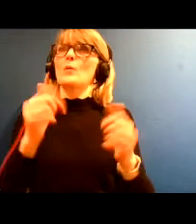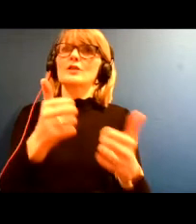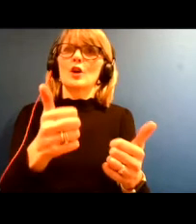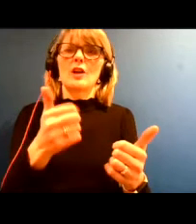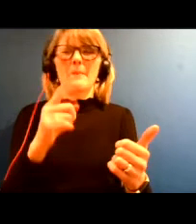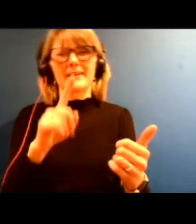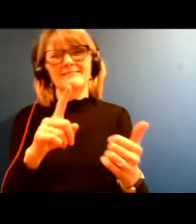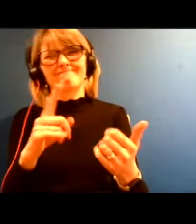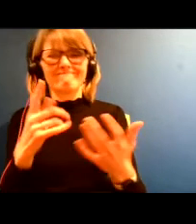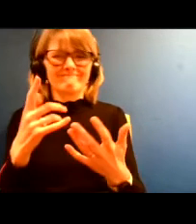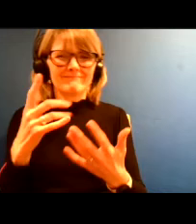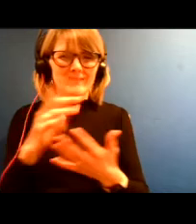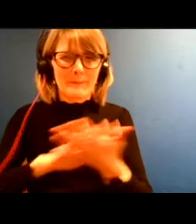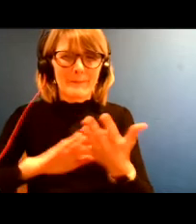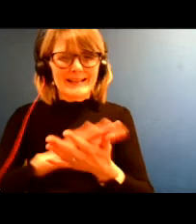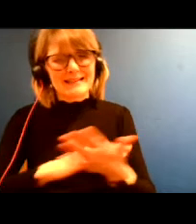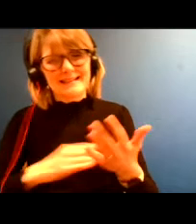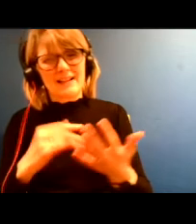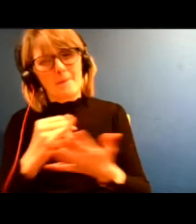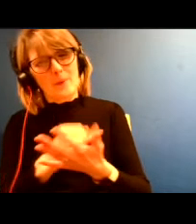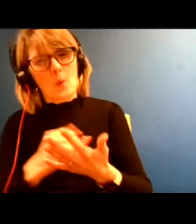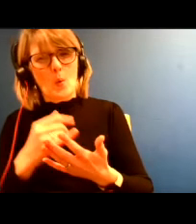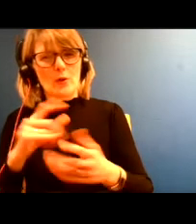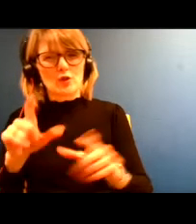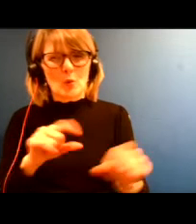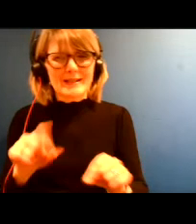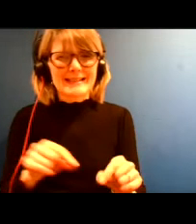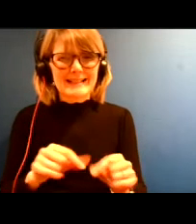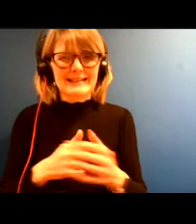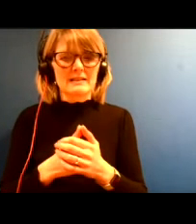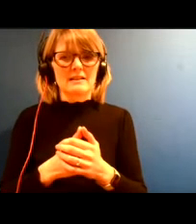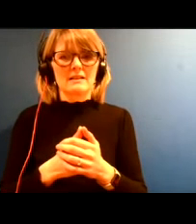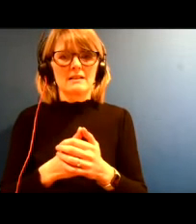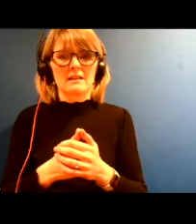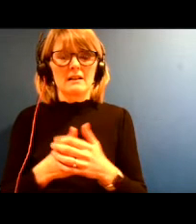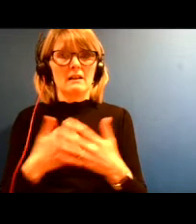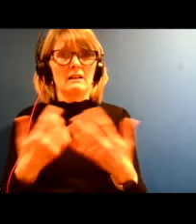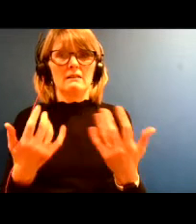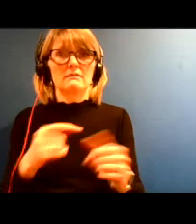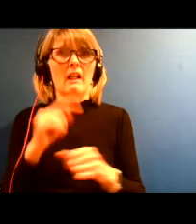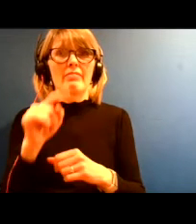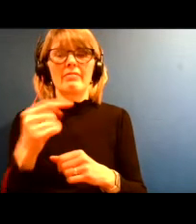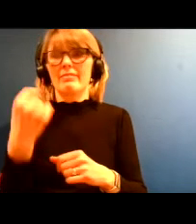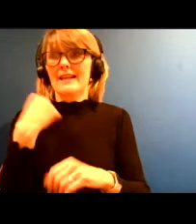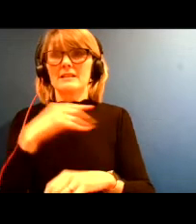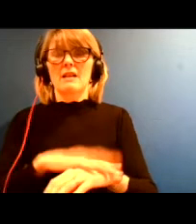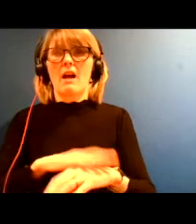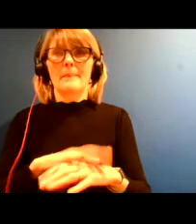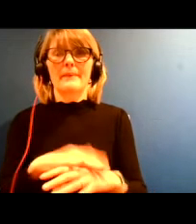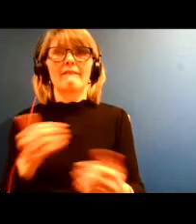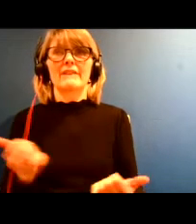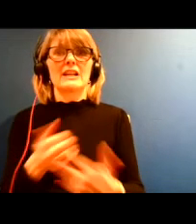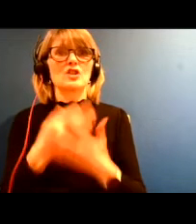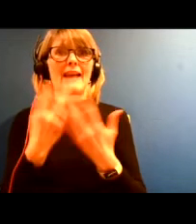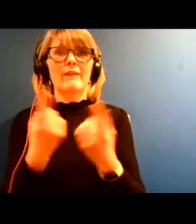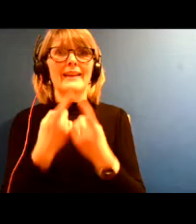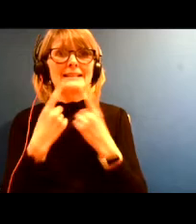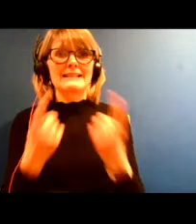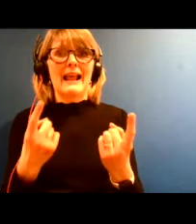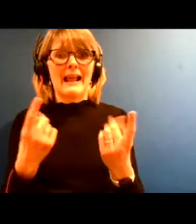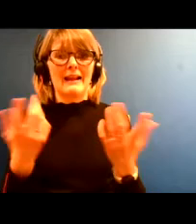poor choices. By that time, I had said everything I could think of to say, and I'd run out of words, and I fell